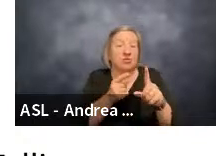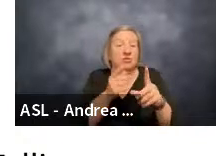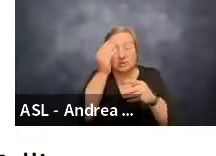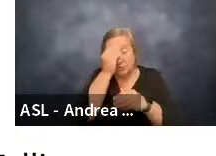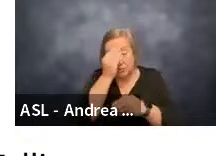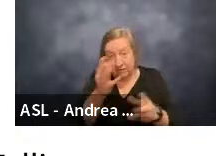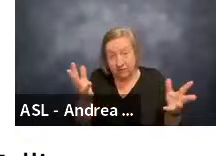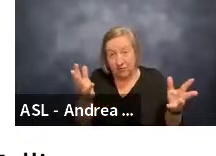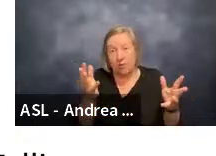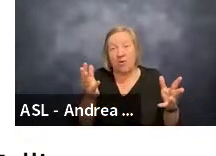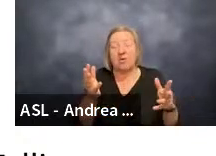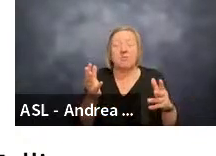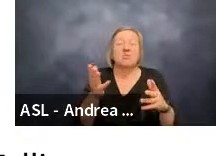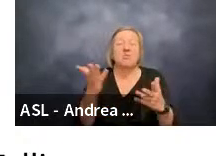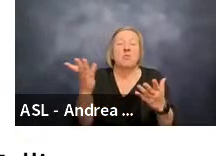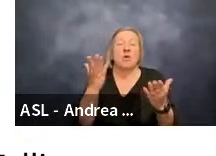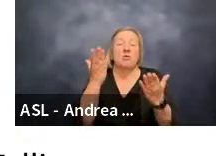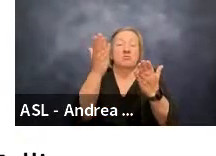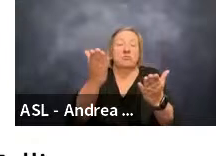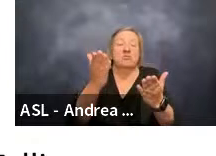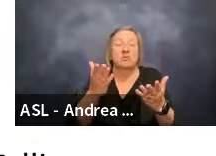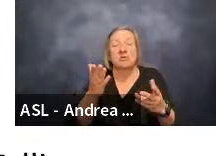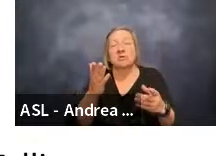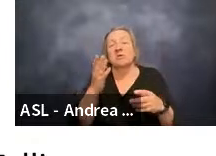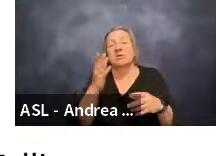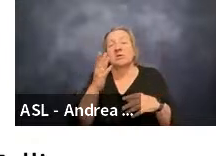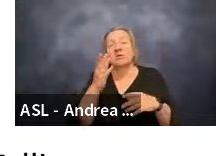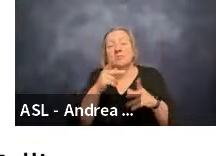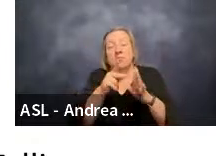inform recommended toll rates and policies